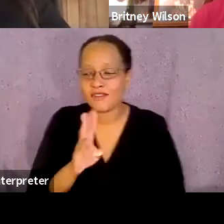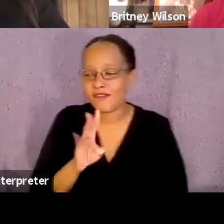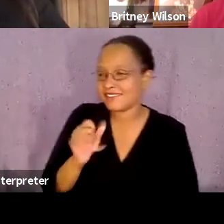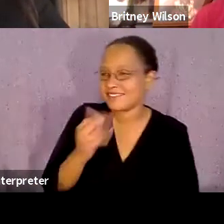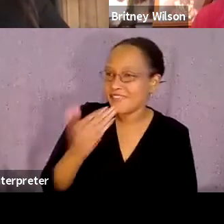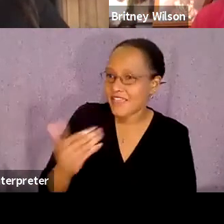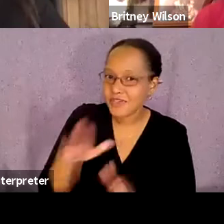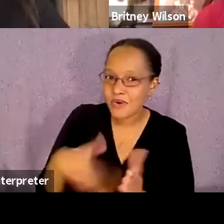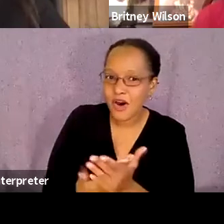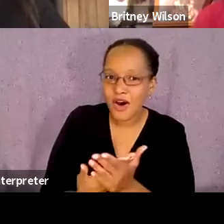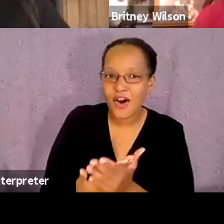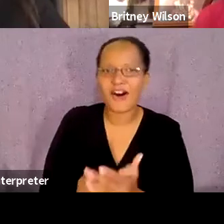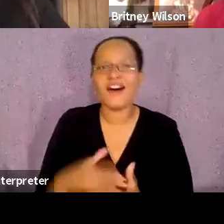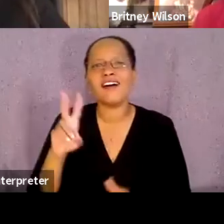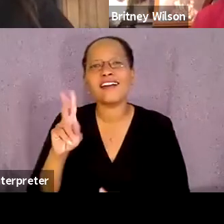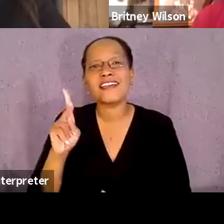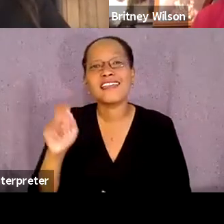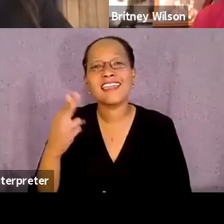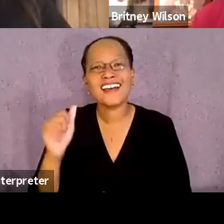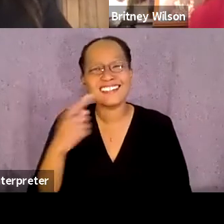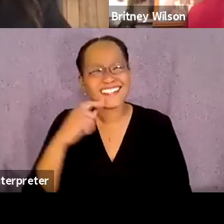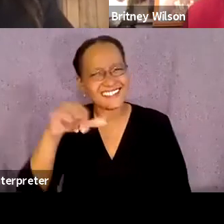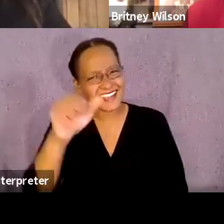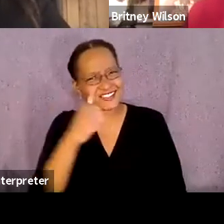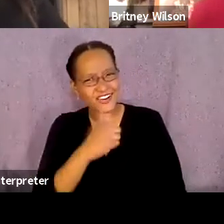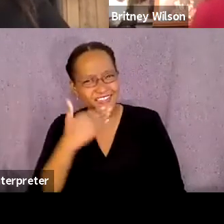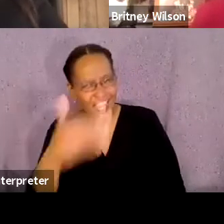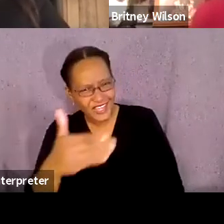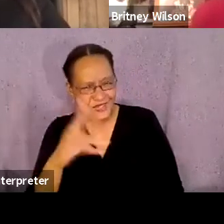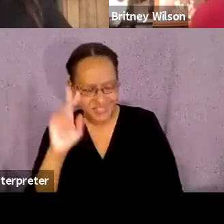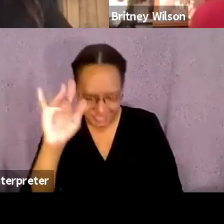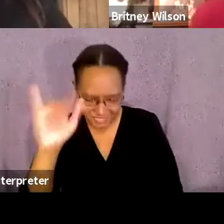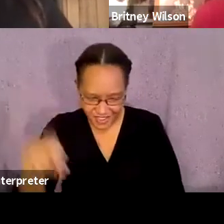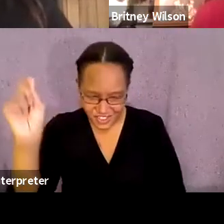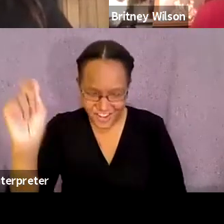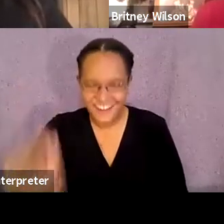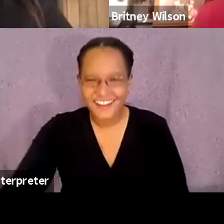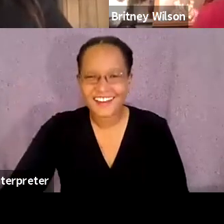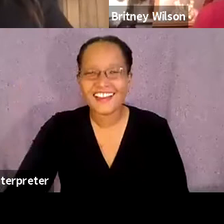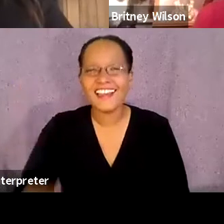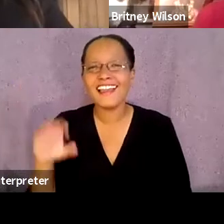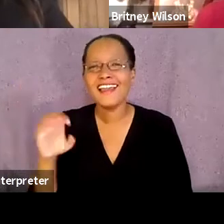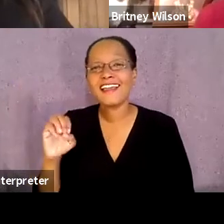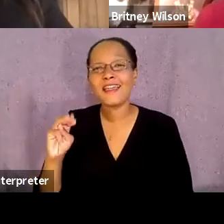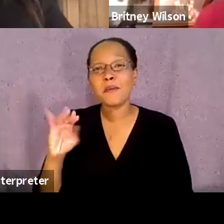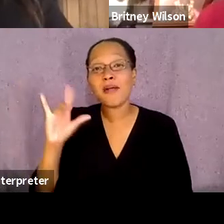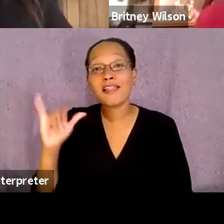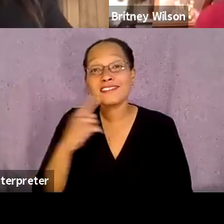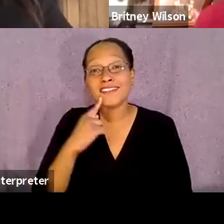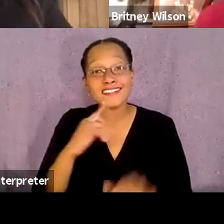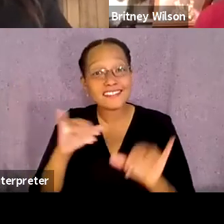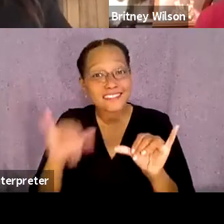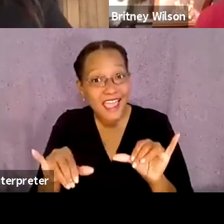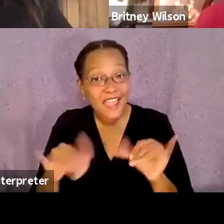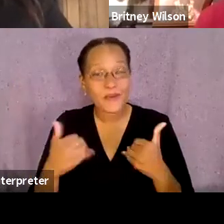Yeah, thank you, girl. Did that, okay. All right, folks, don't go away just yet. We've got